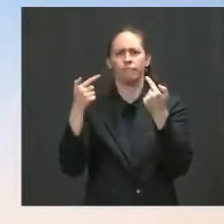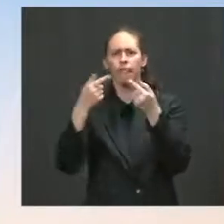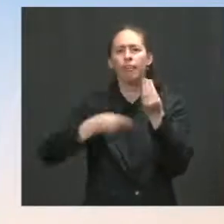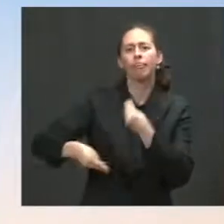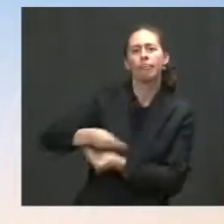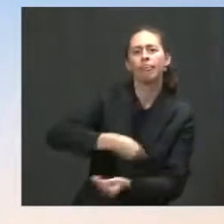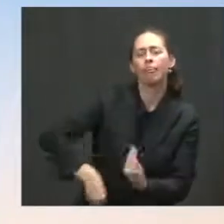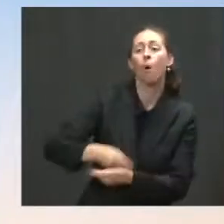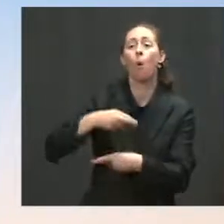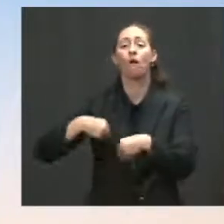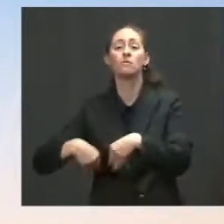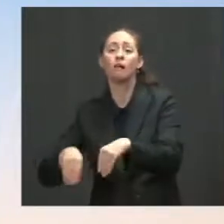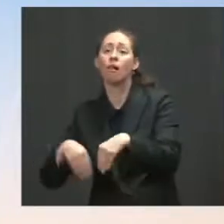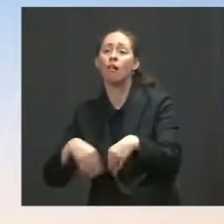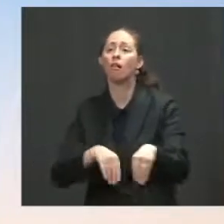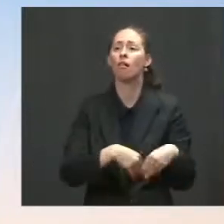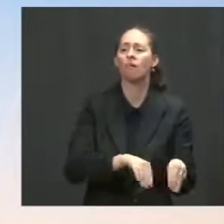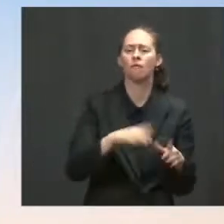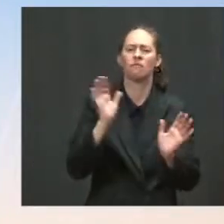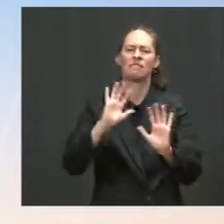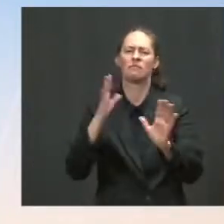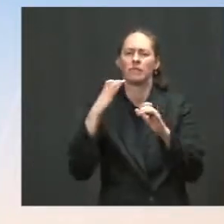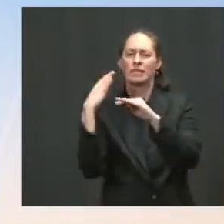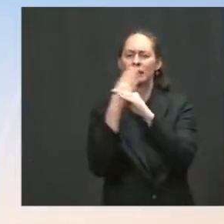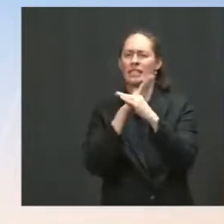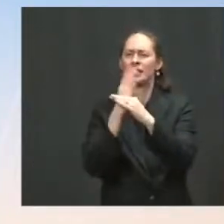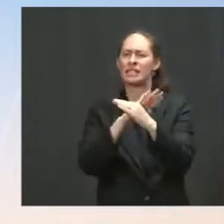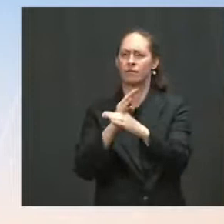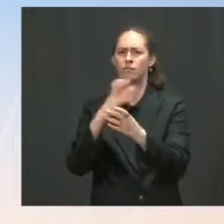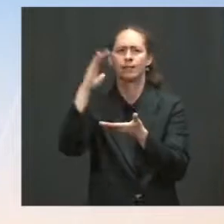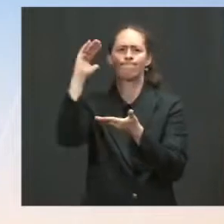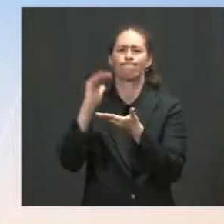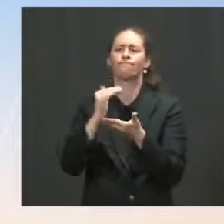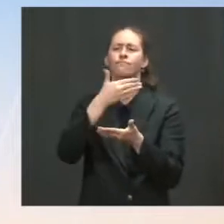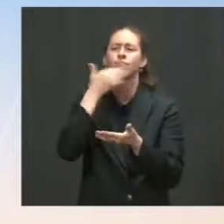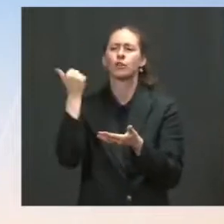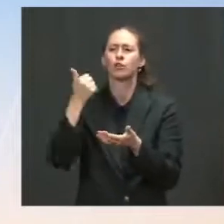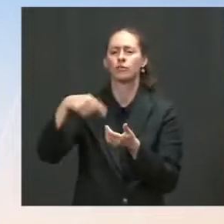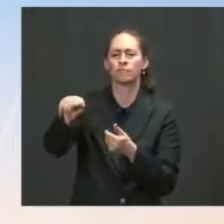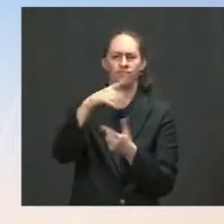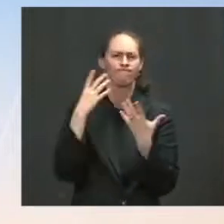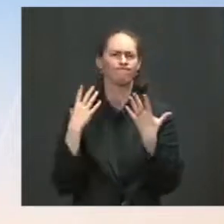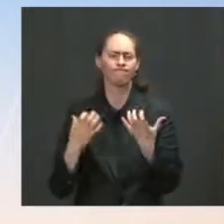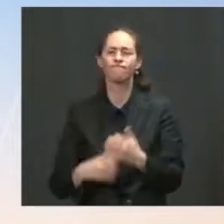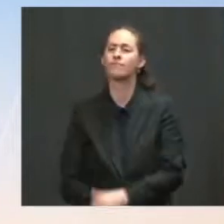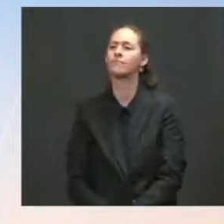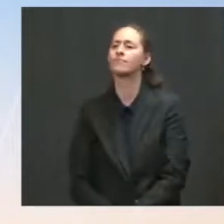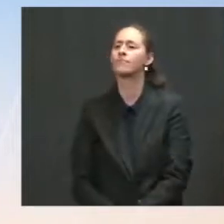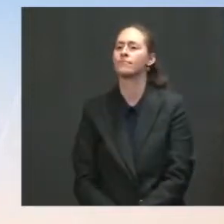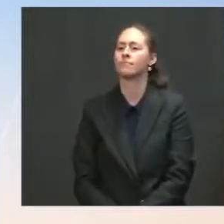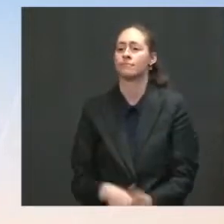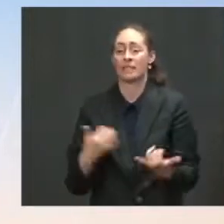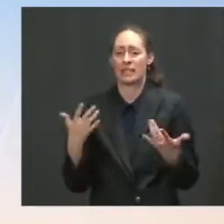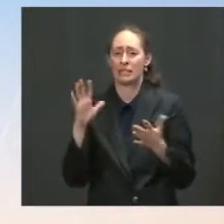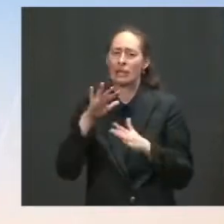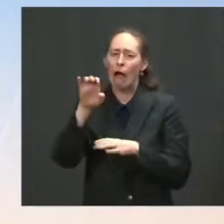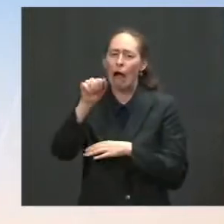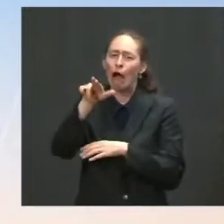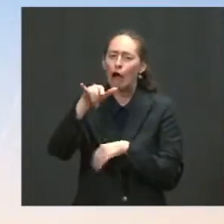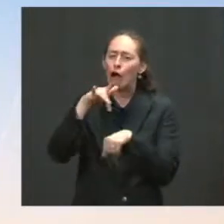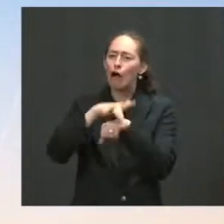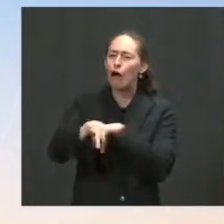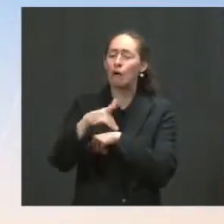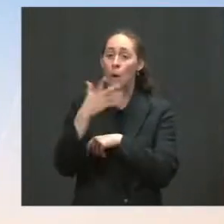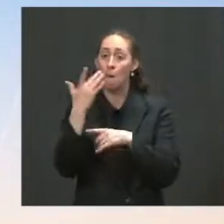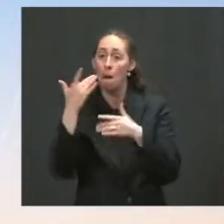we will see. It's early stages of the process. We will see what the success looks like. We're quite hopeful. In terms of whether they have intention